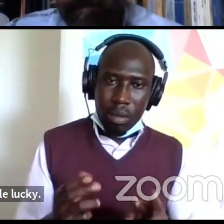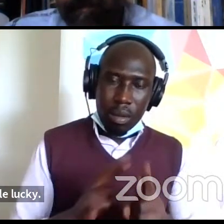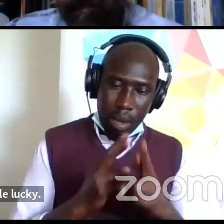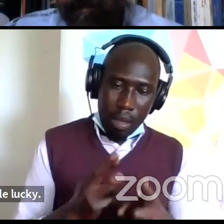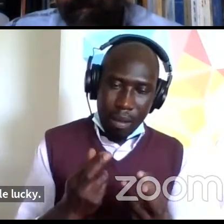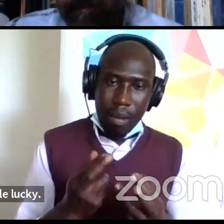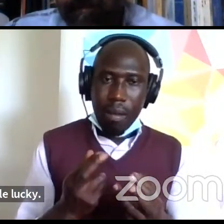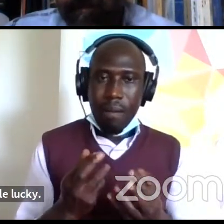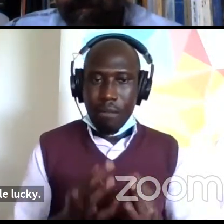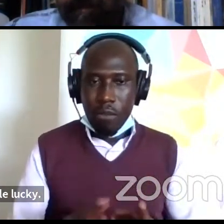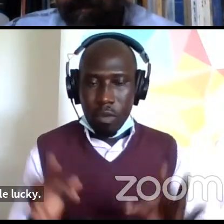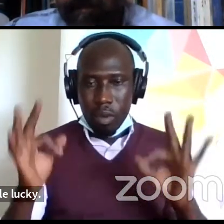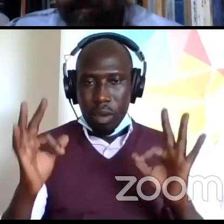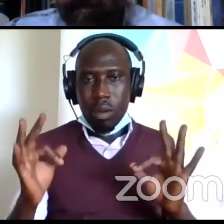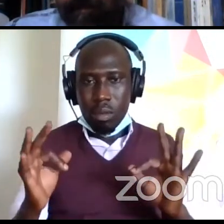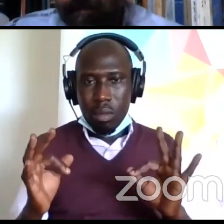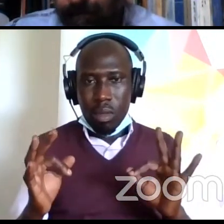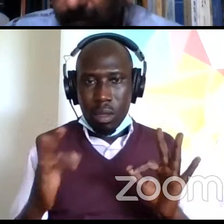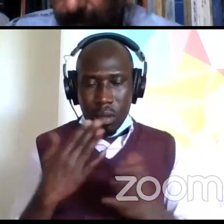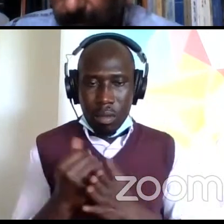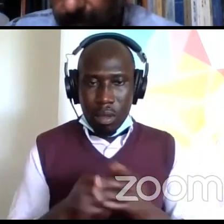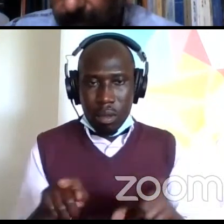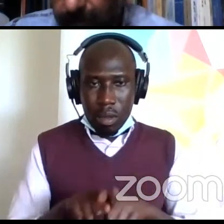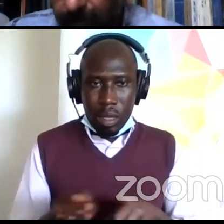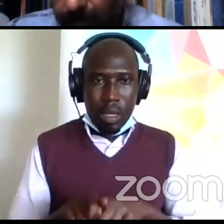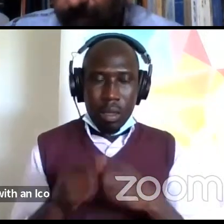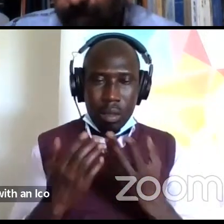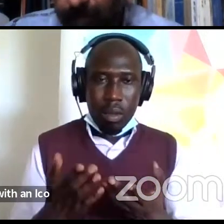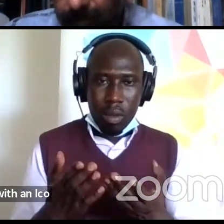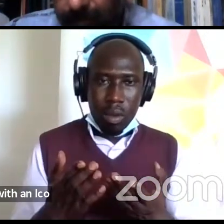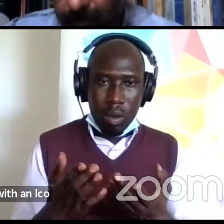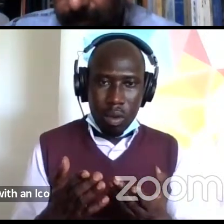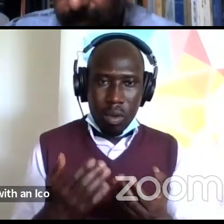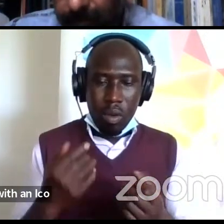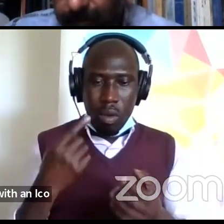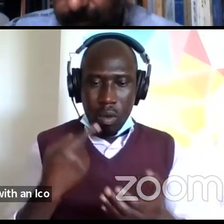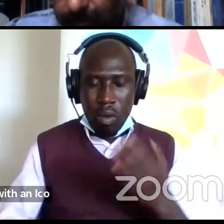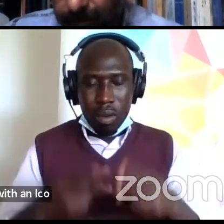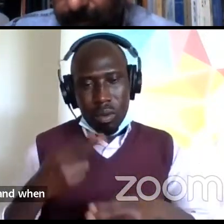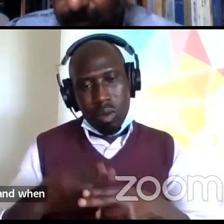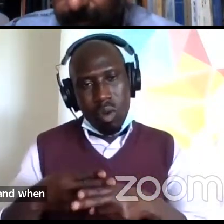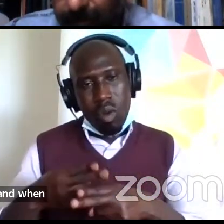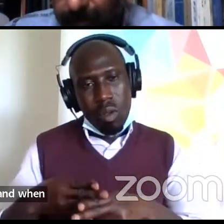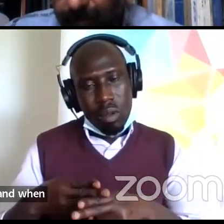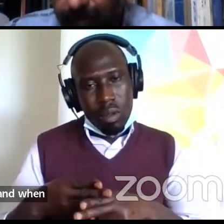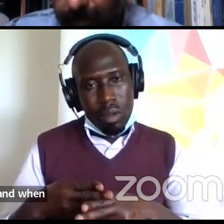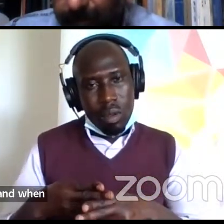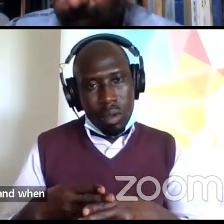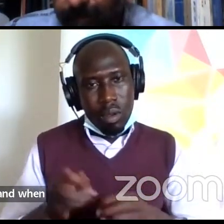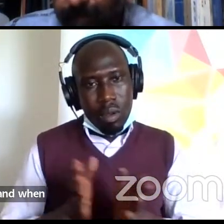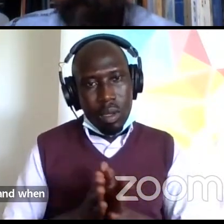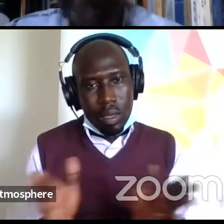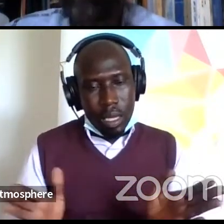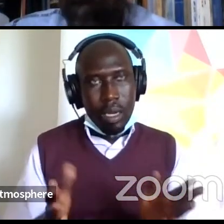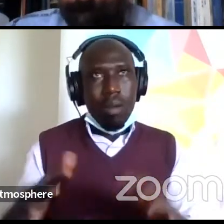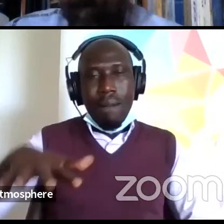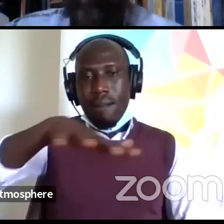freedoms, whether in courts, but also like with what we call the general